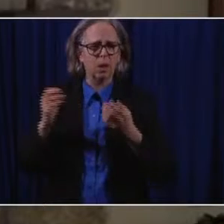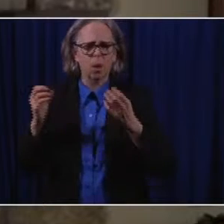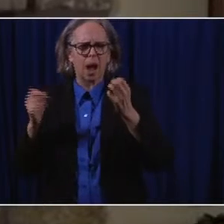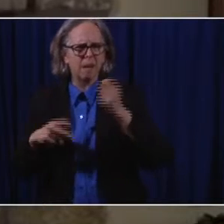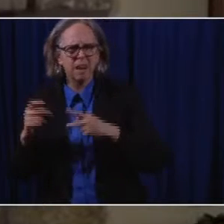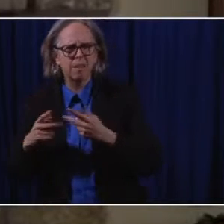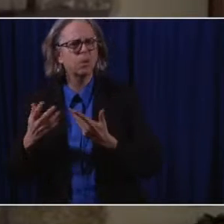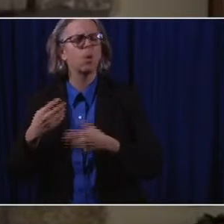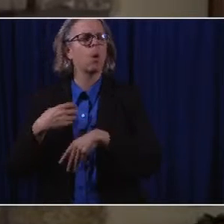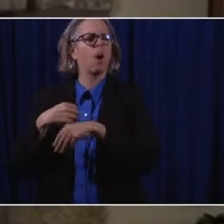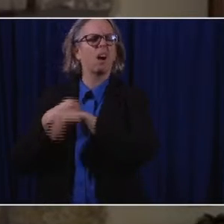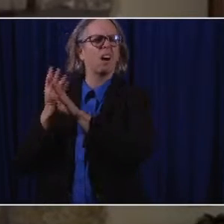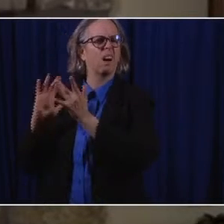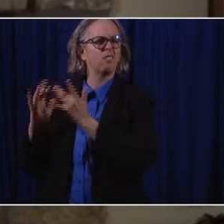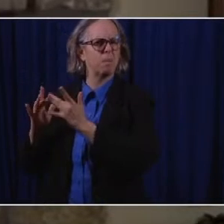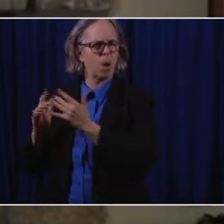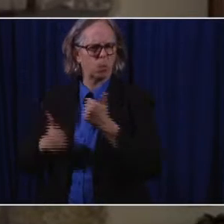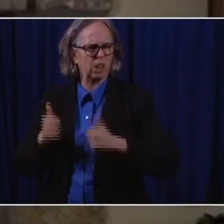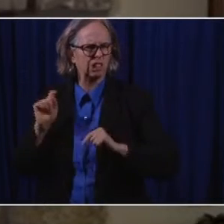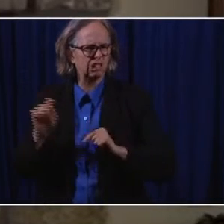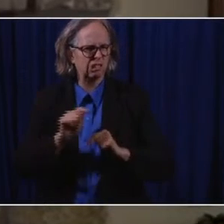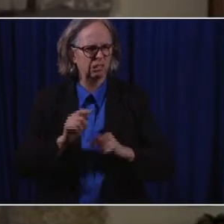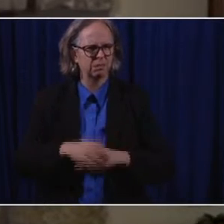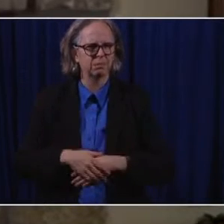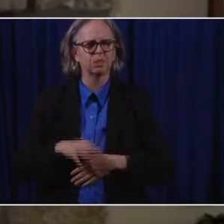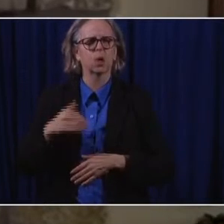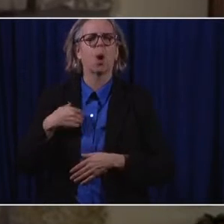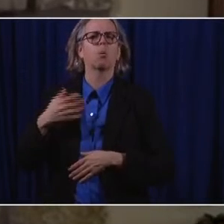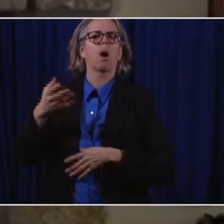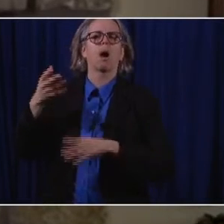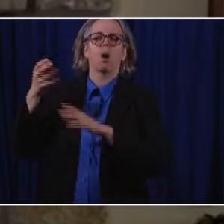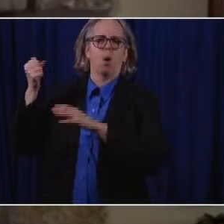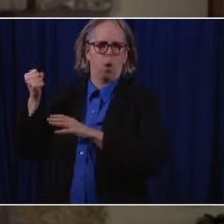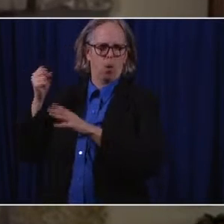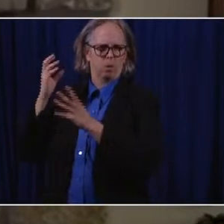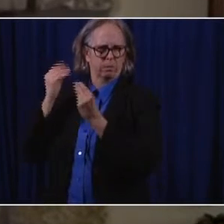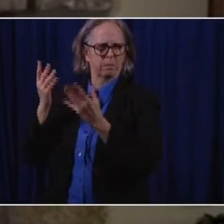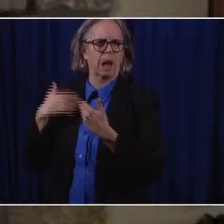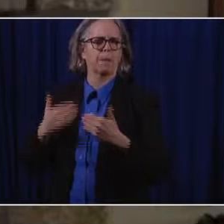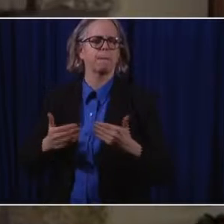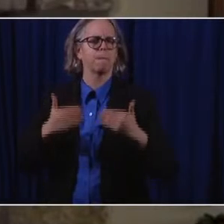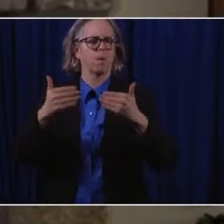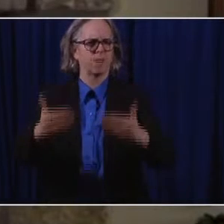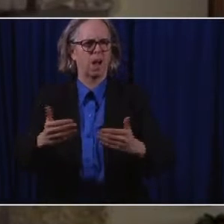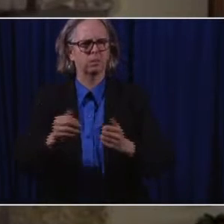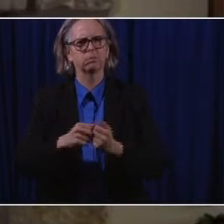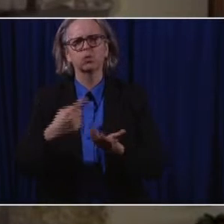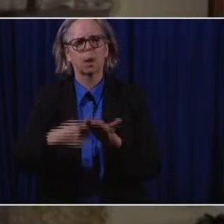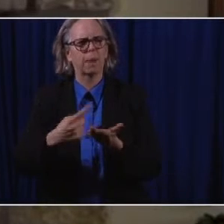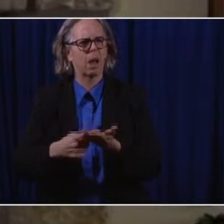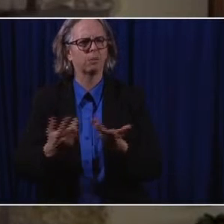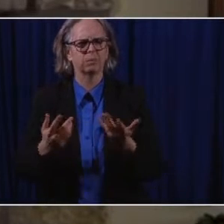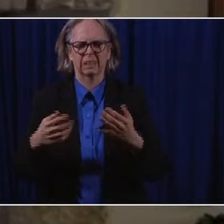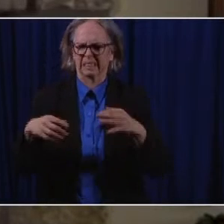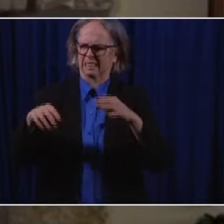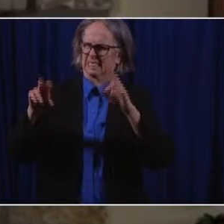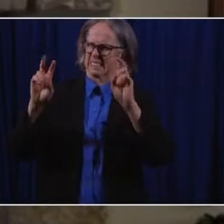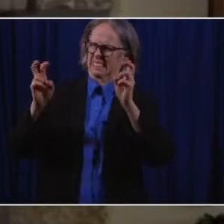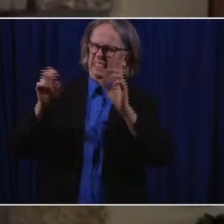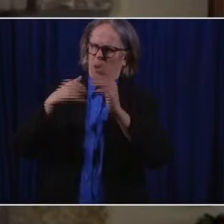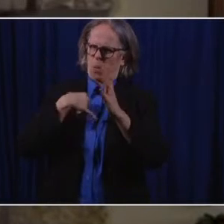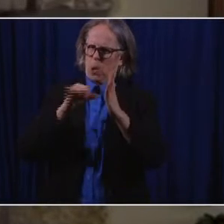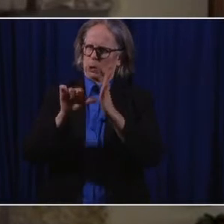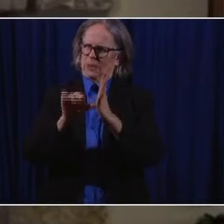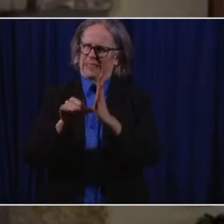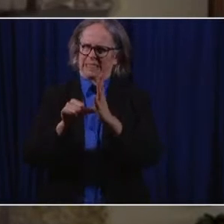that. I want to talk for a moment about a topic that's very important, and that is the disparity that